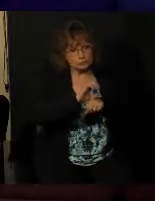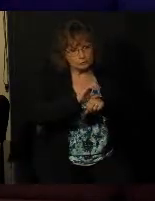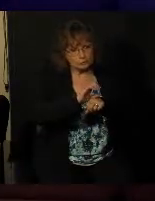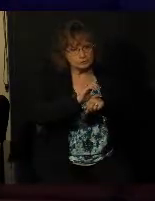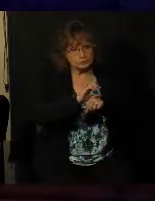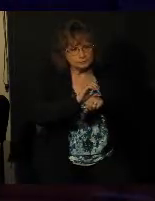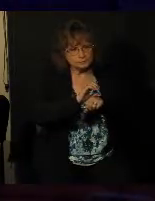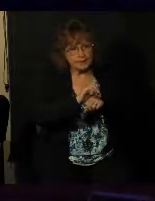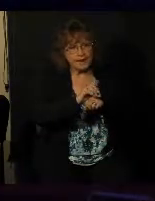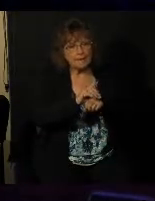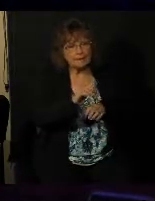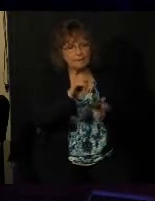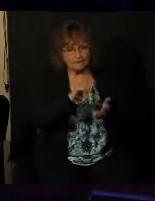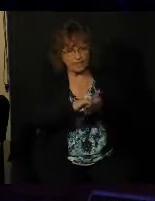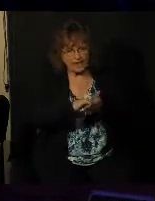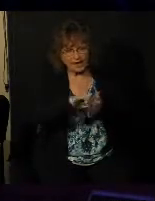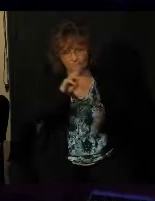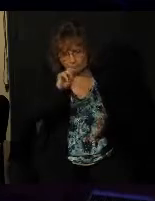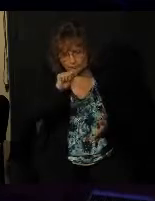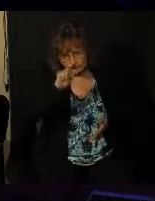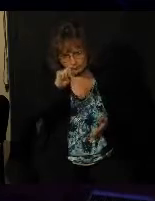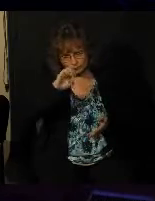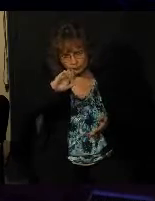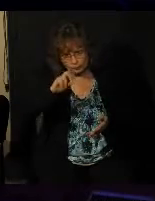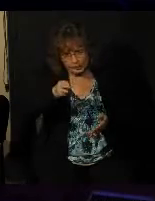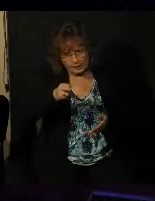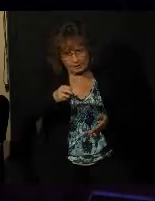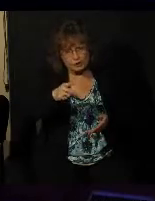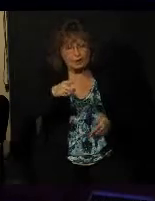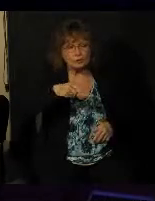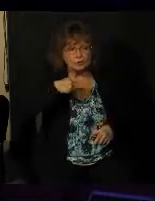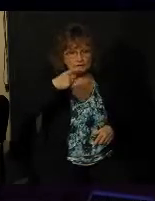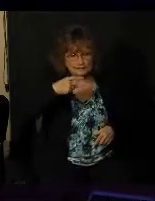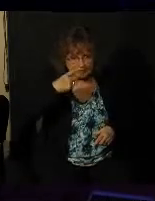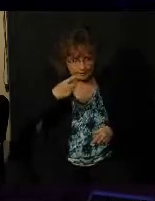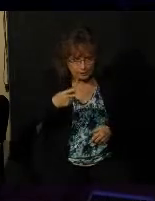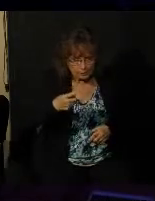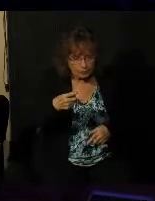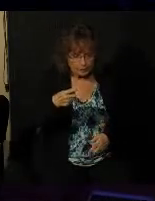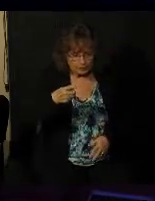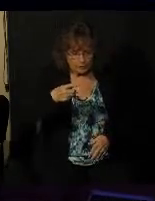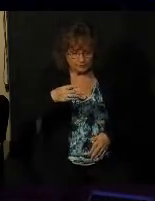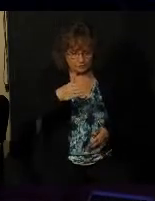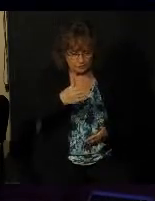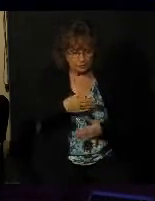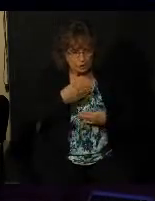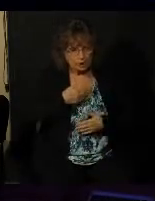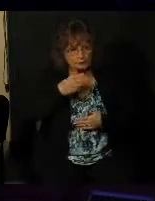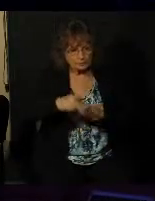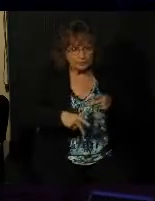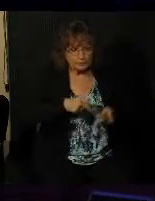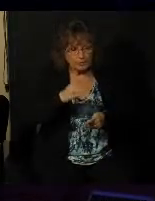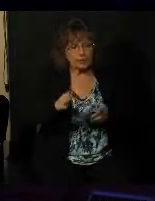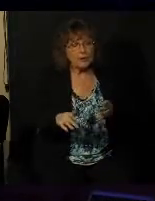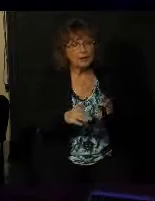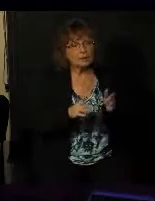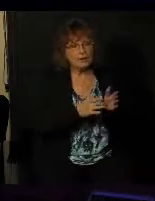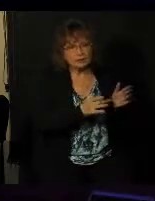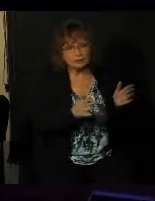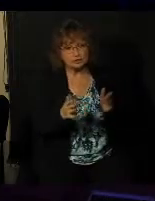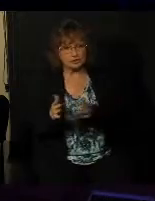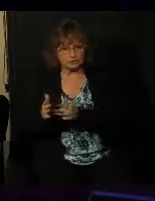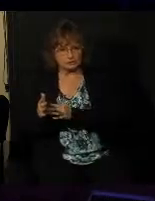again. And that's what we're going to do, is just present them to Jesus through the avenues of work and